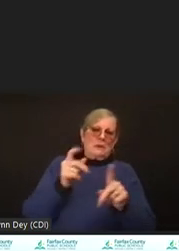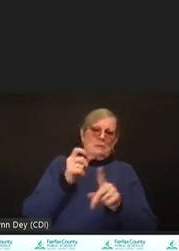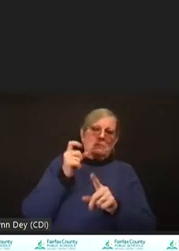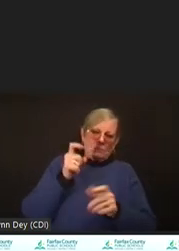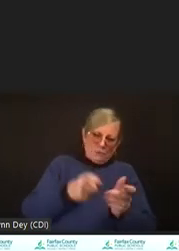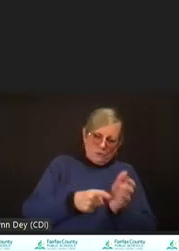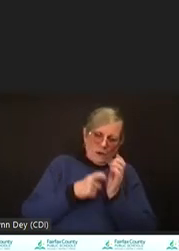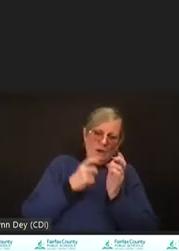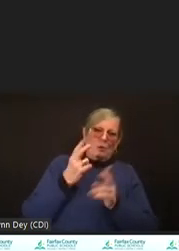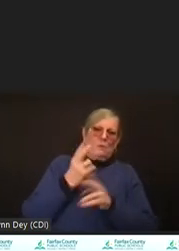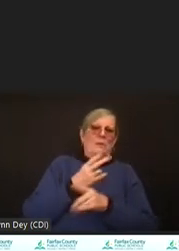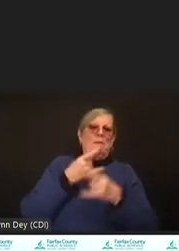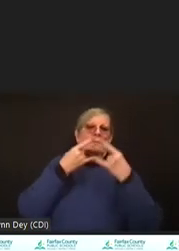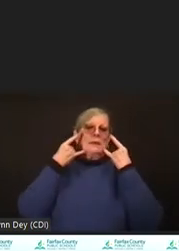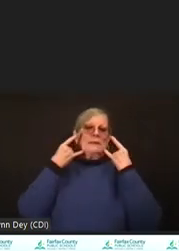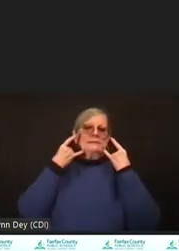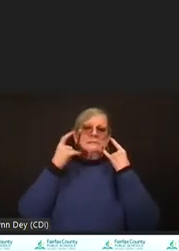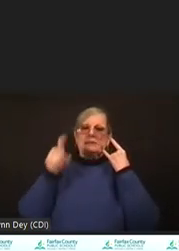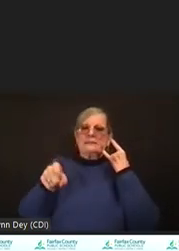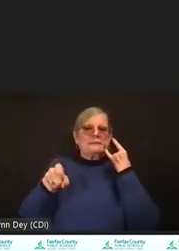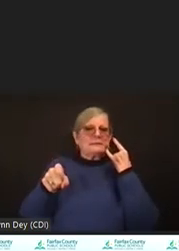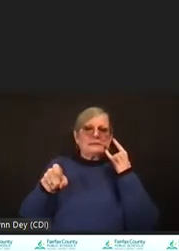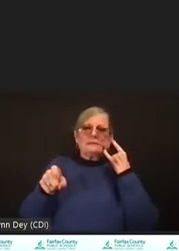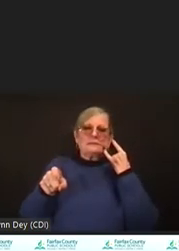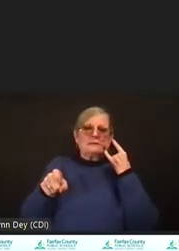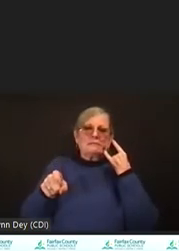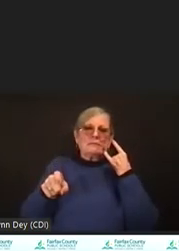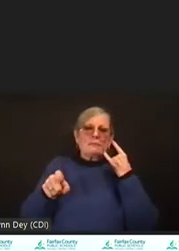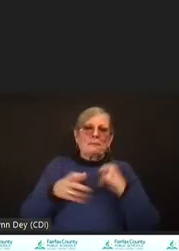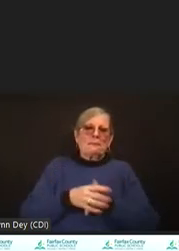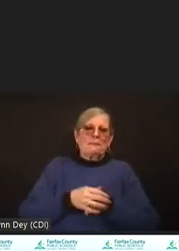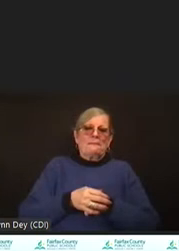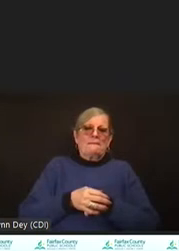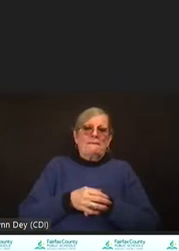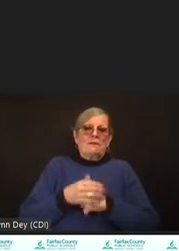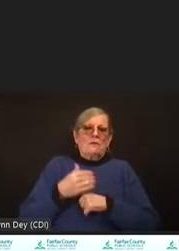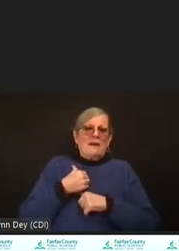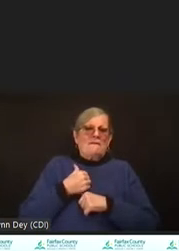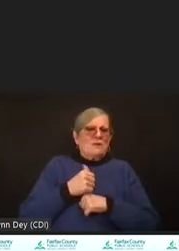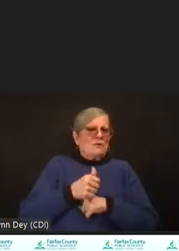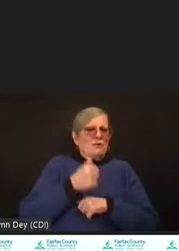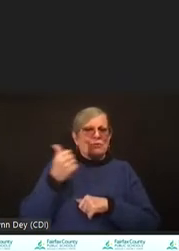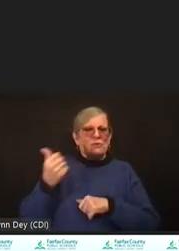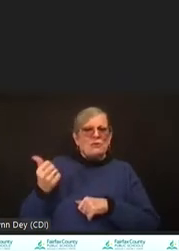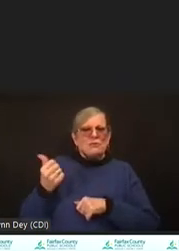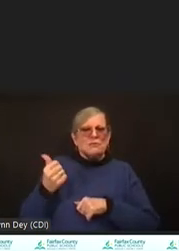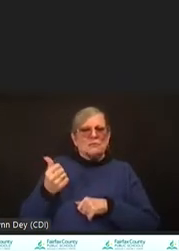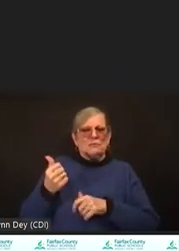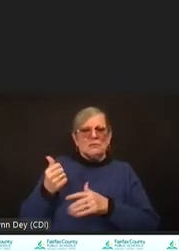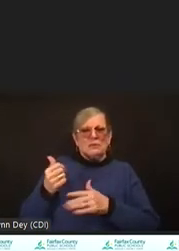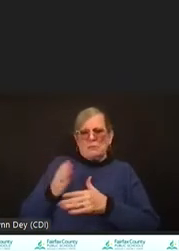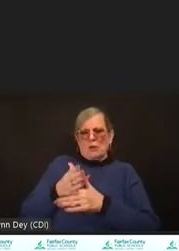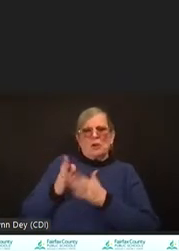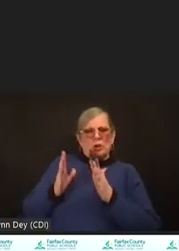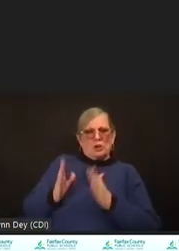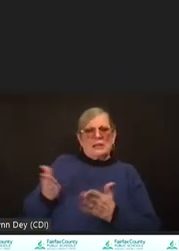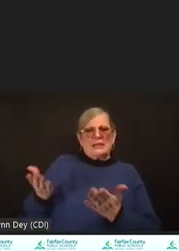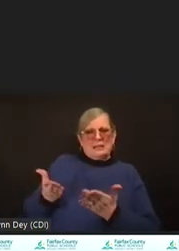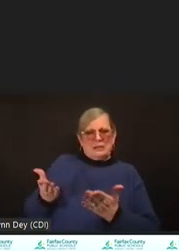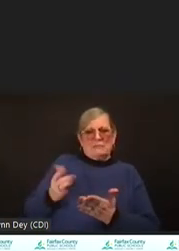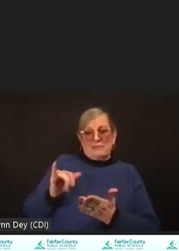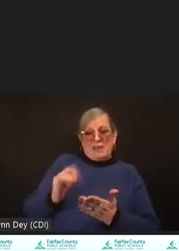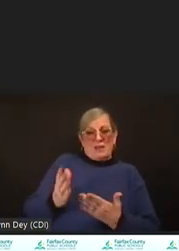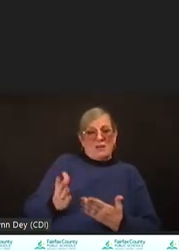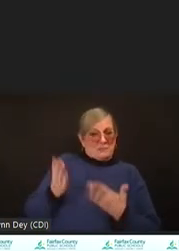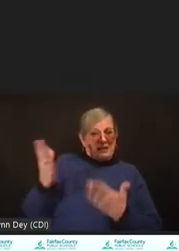additional partners here with us that we want to talk to, and we also follow their guidance as we inform and make our decisions here in Fairfax County